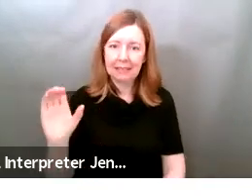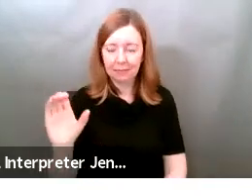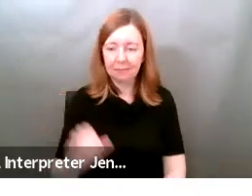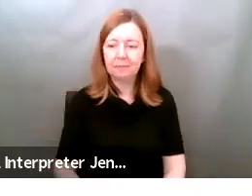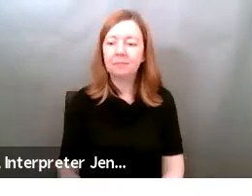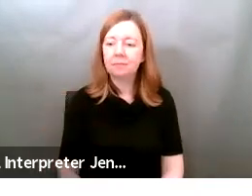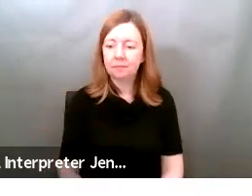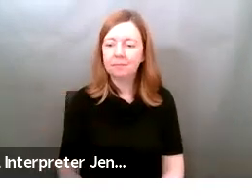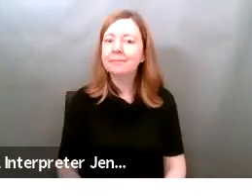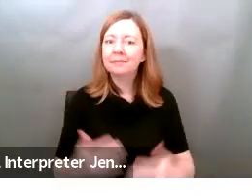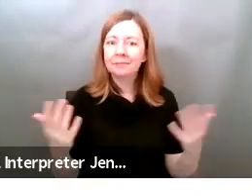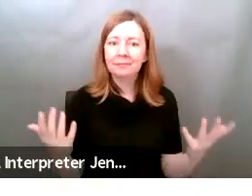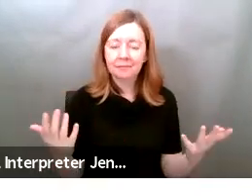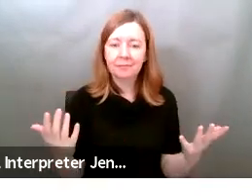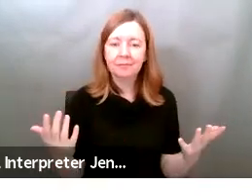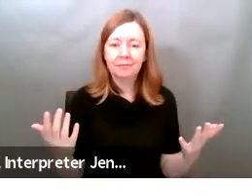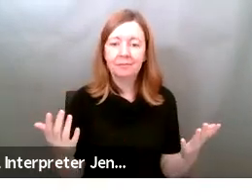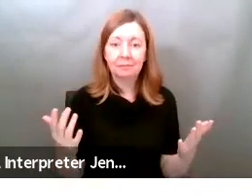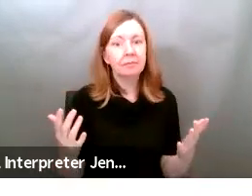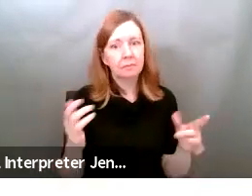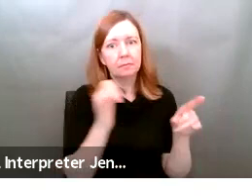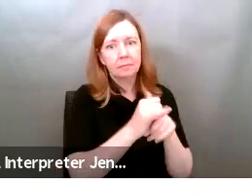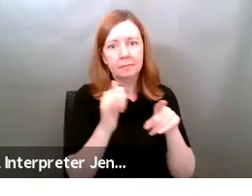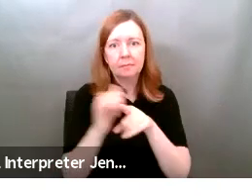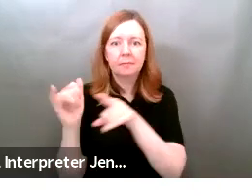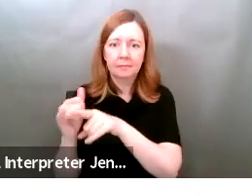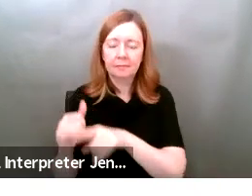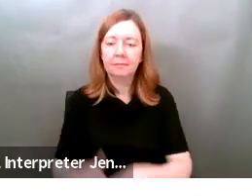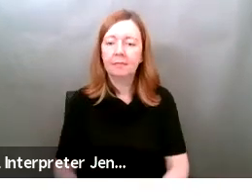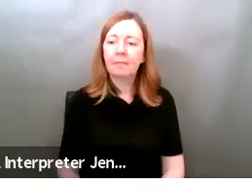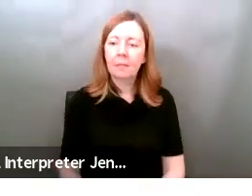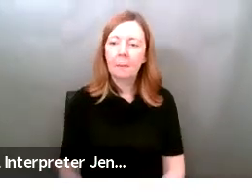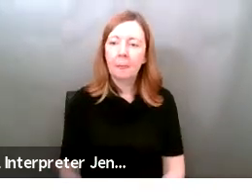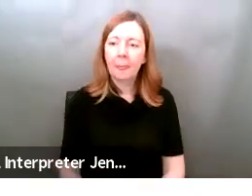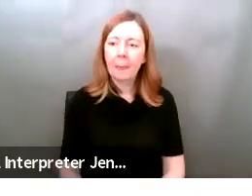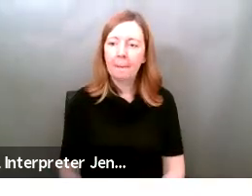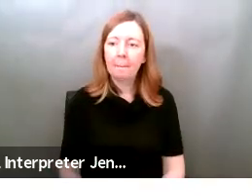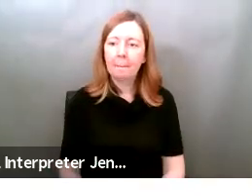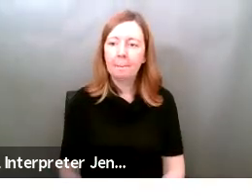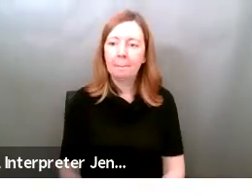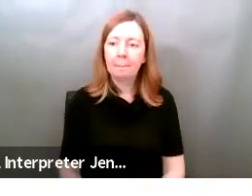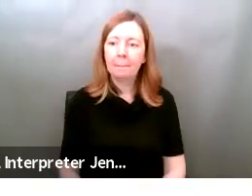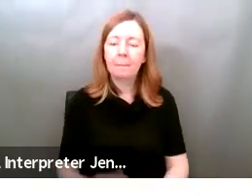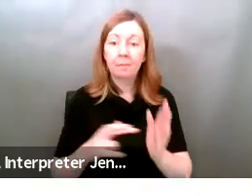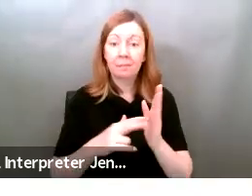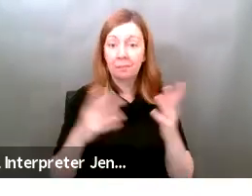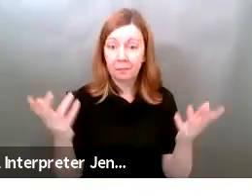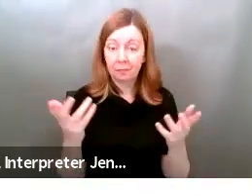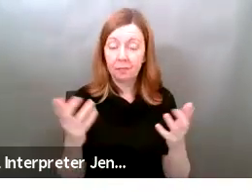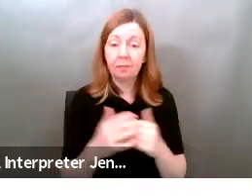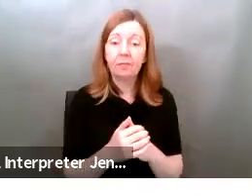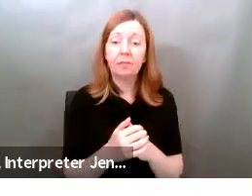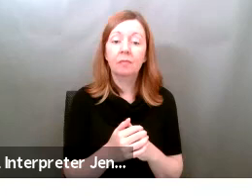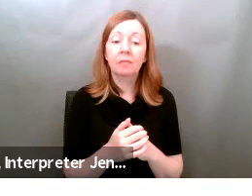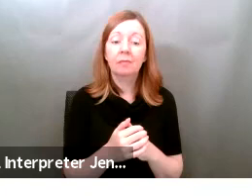And that's a mouthful. What this is a